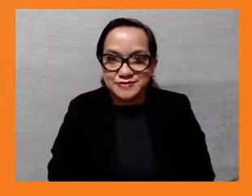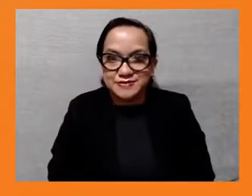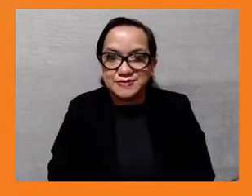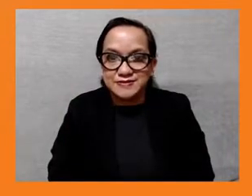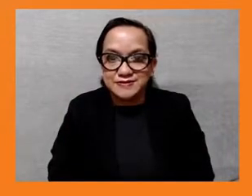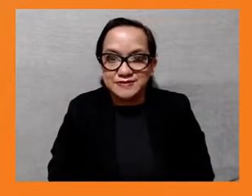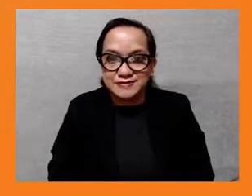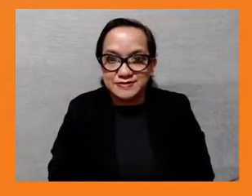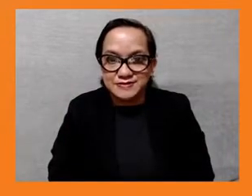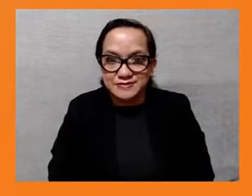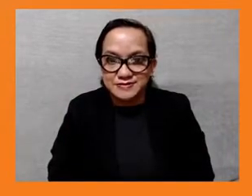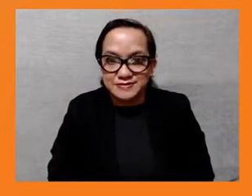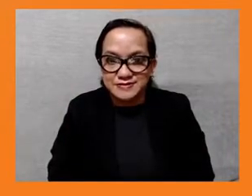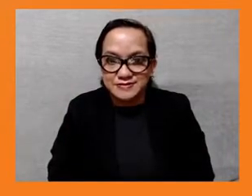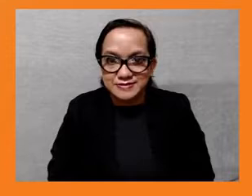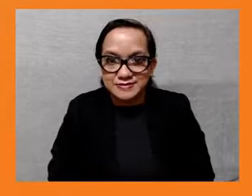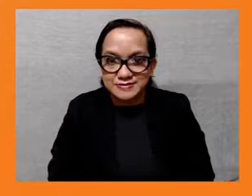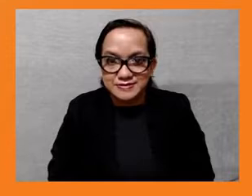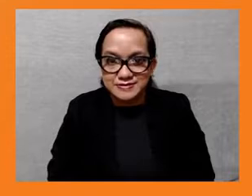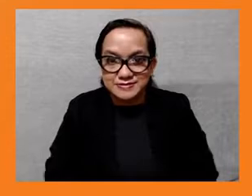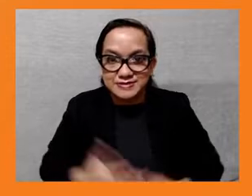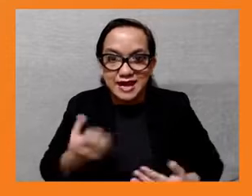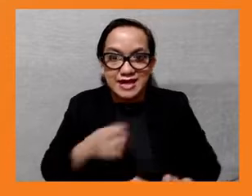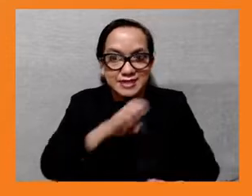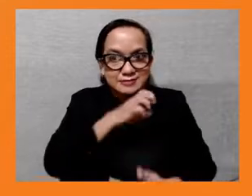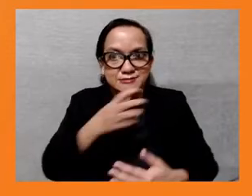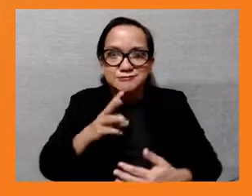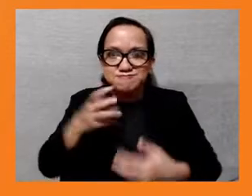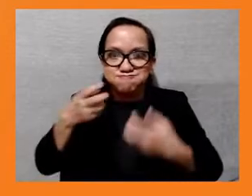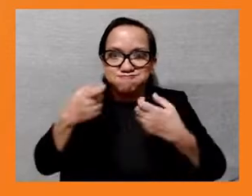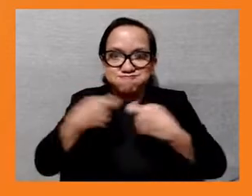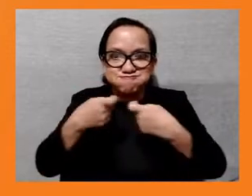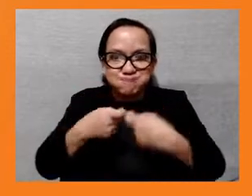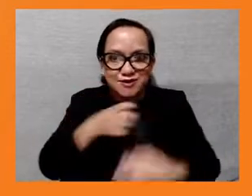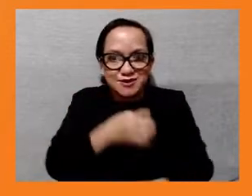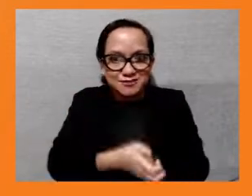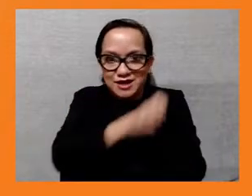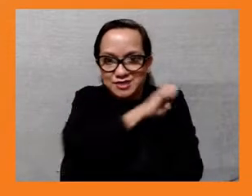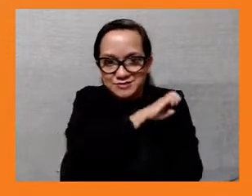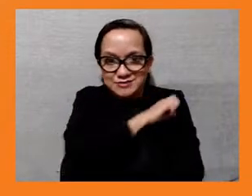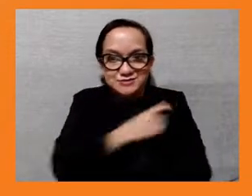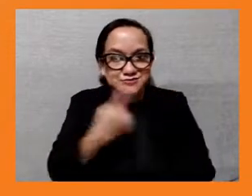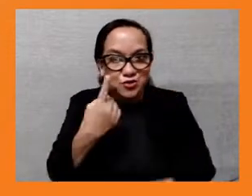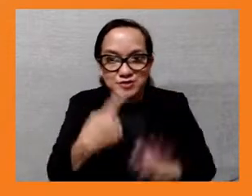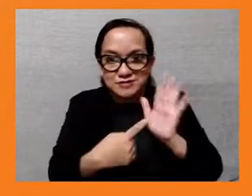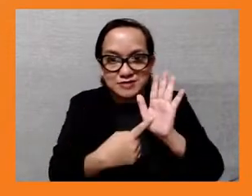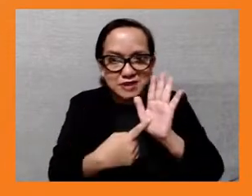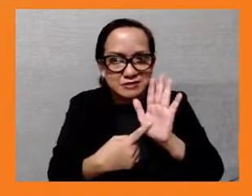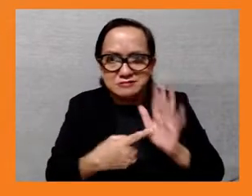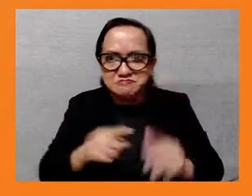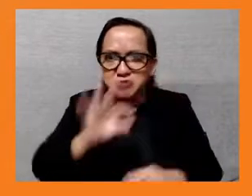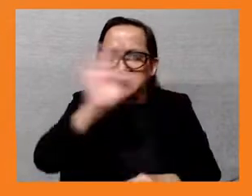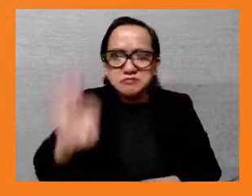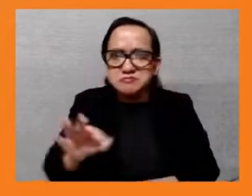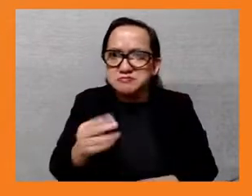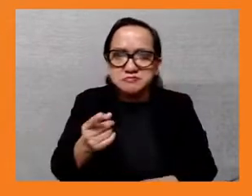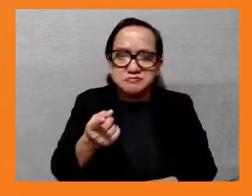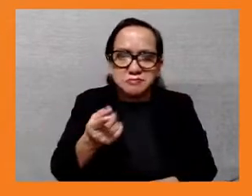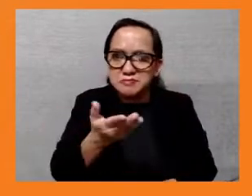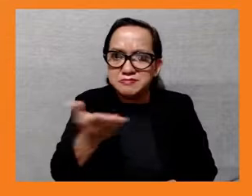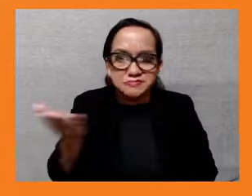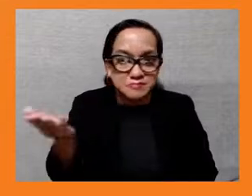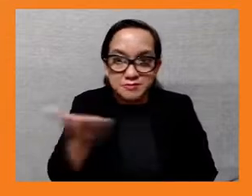had people that are the vendors and where they've had temporary impacts on access because of the